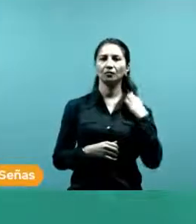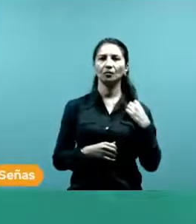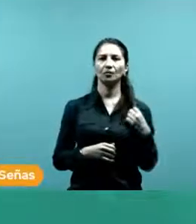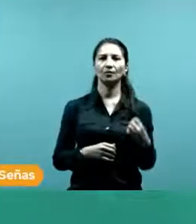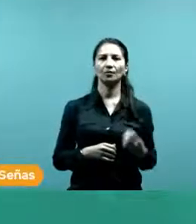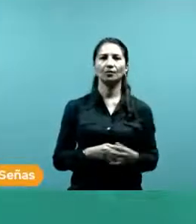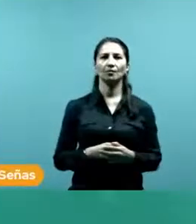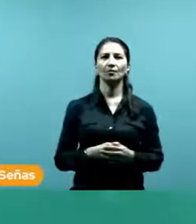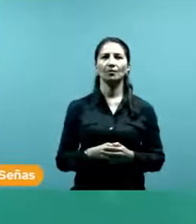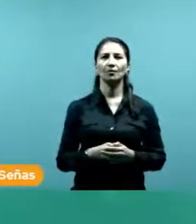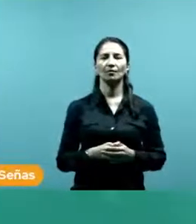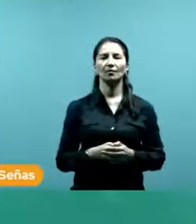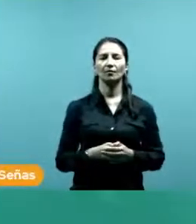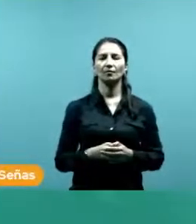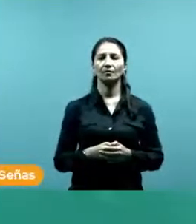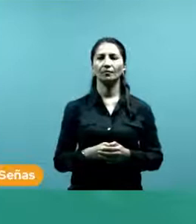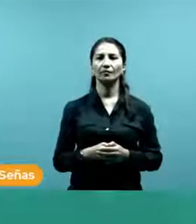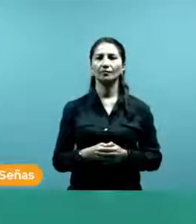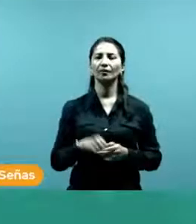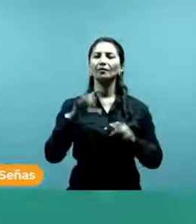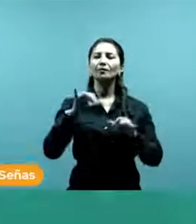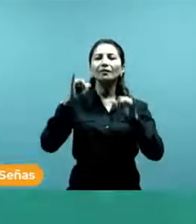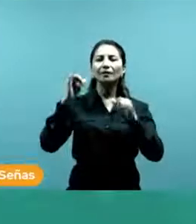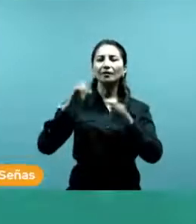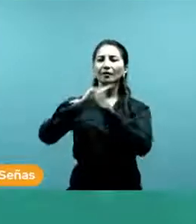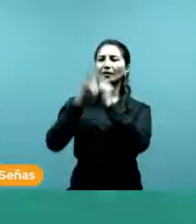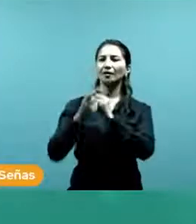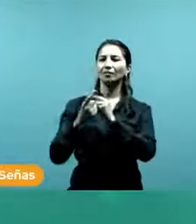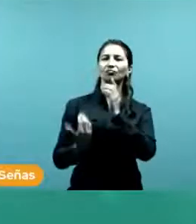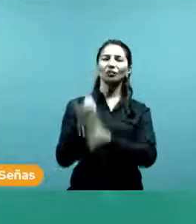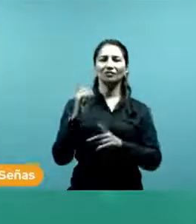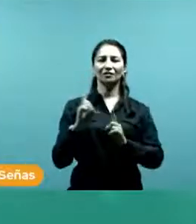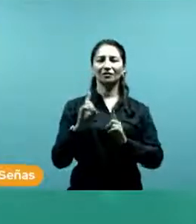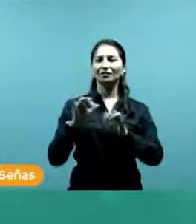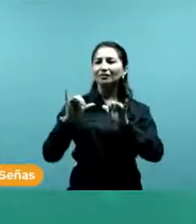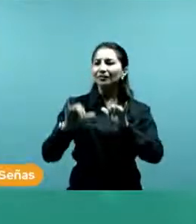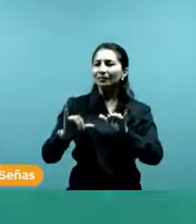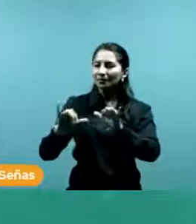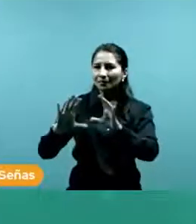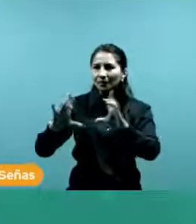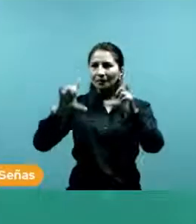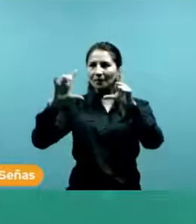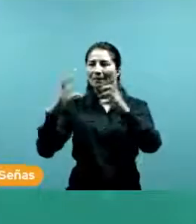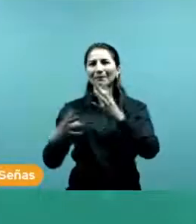the story of the place la where forma they suffered. Que quisieron representar but la historia donde ellos